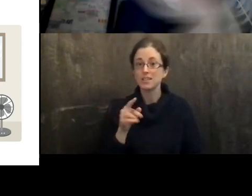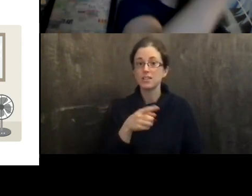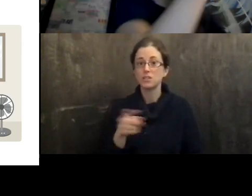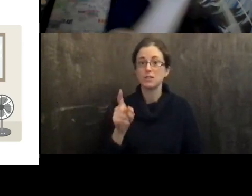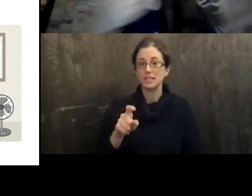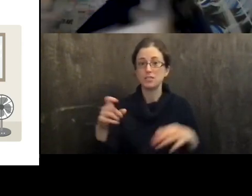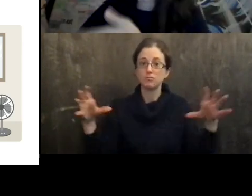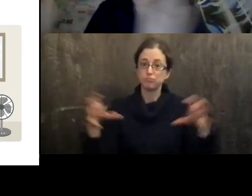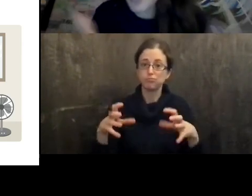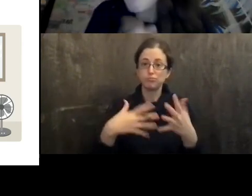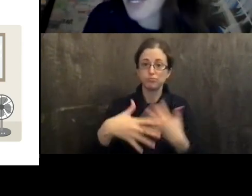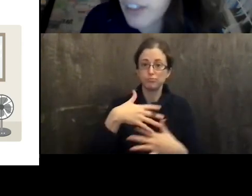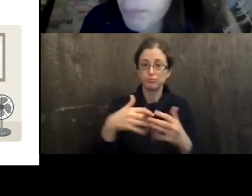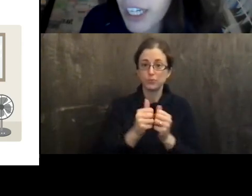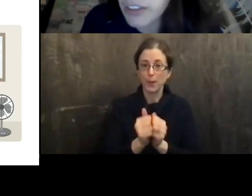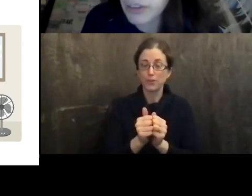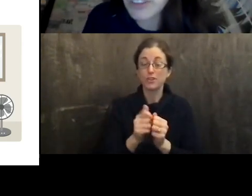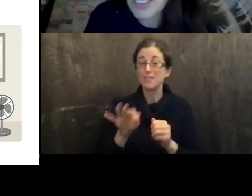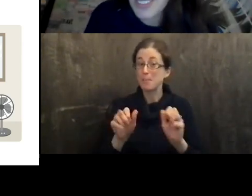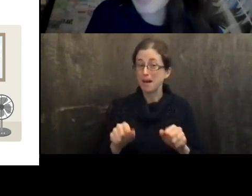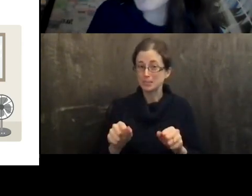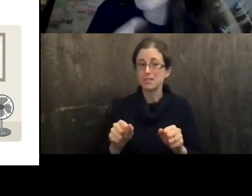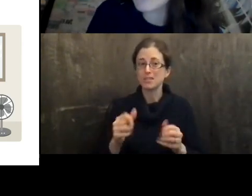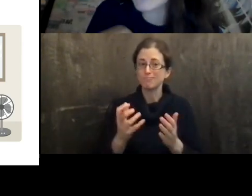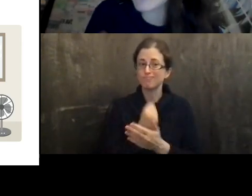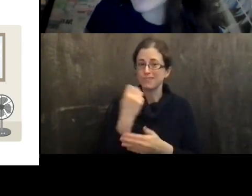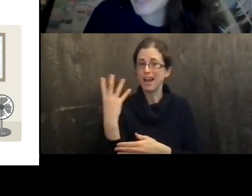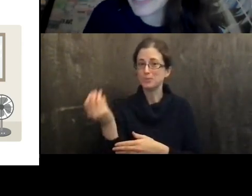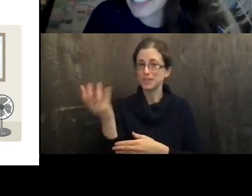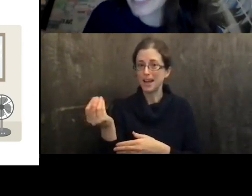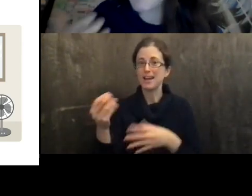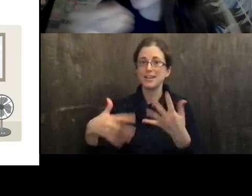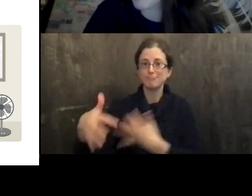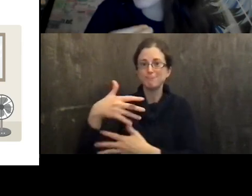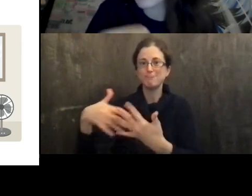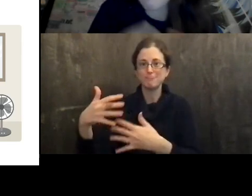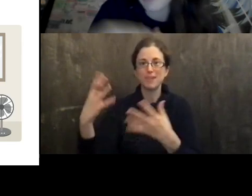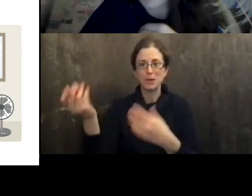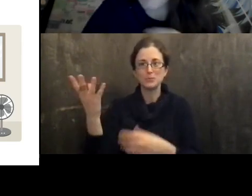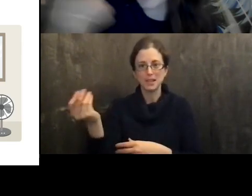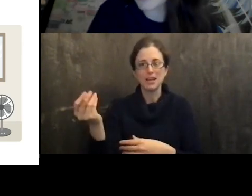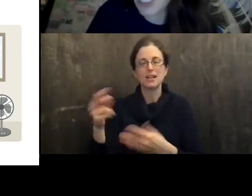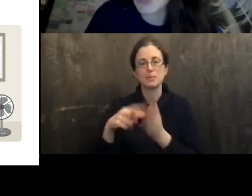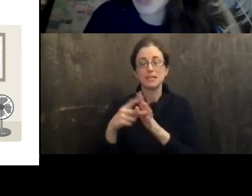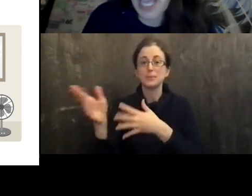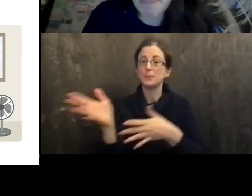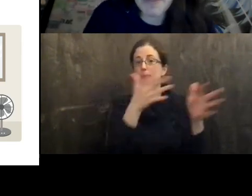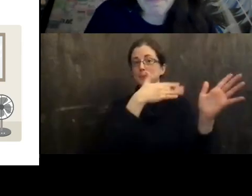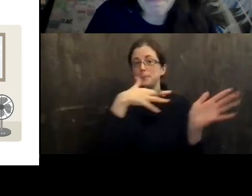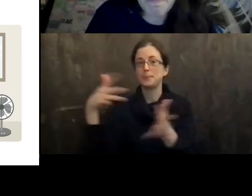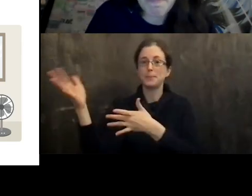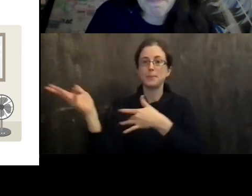The breeze will carry away viral particles and will make it less likely if someone is infected for contagion to